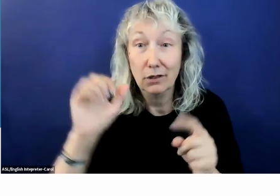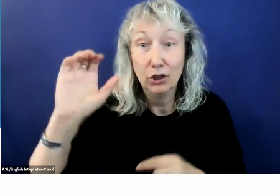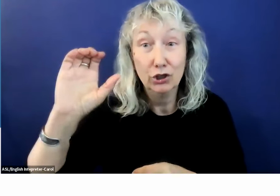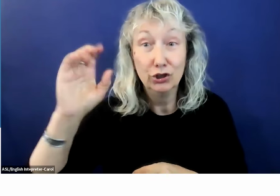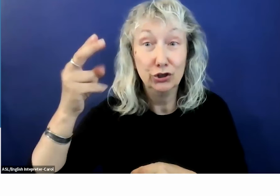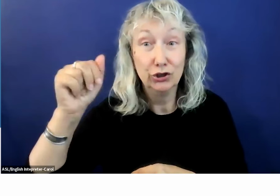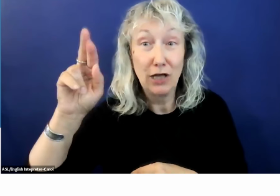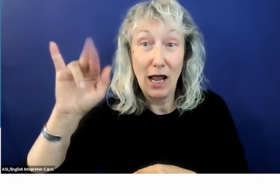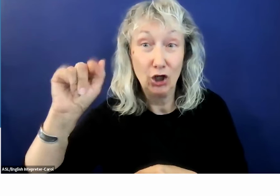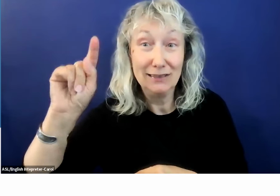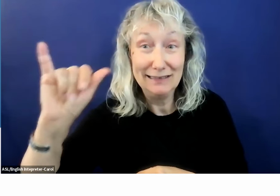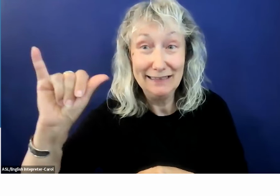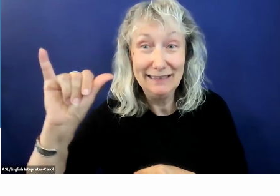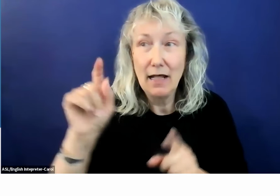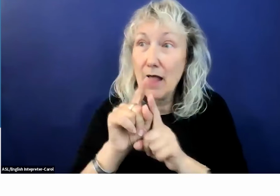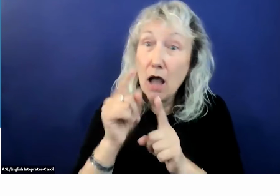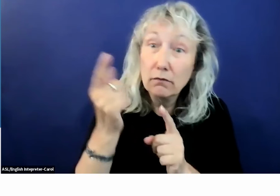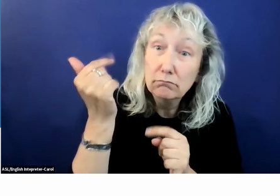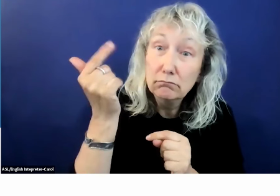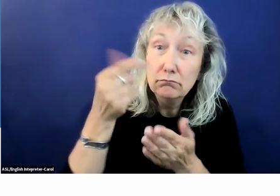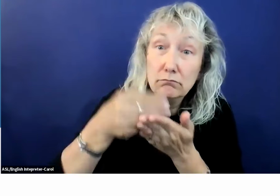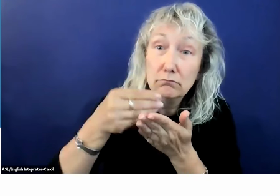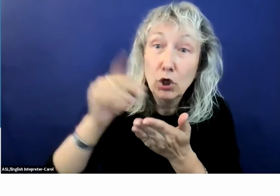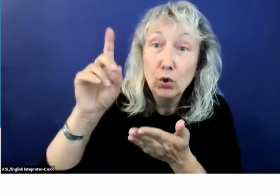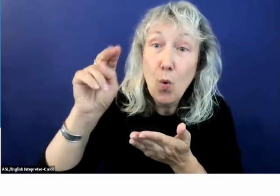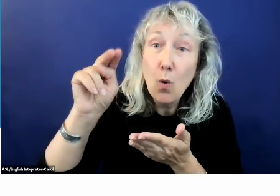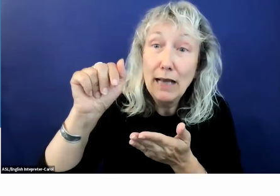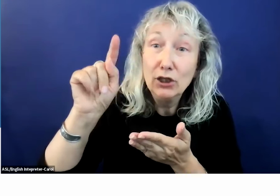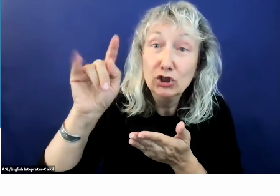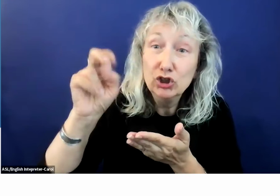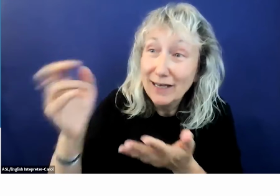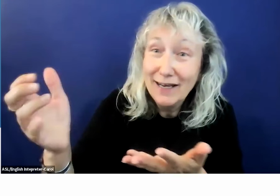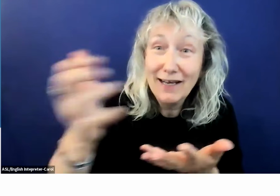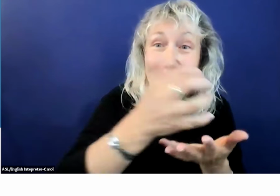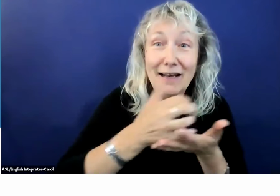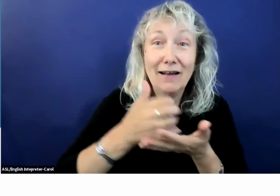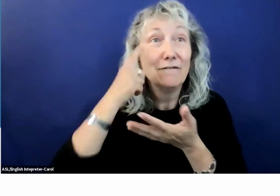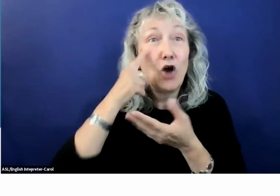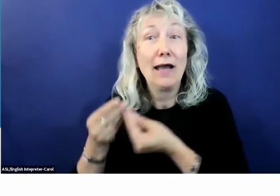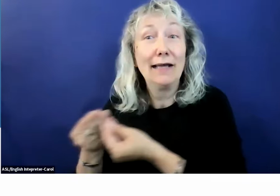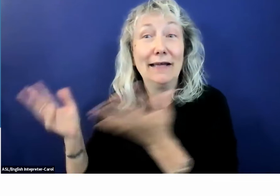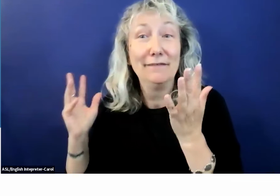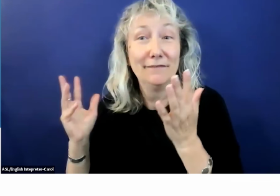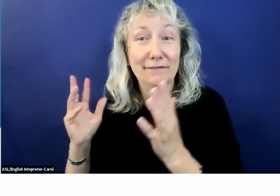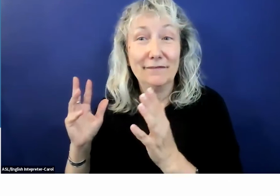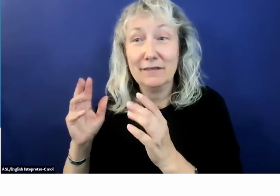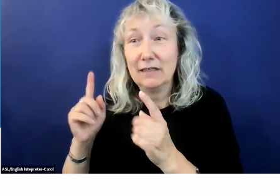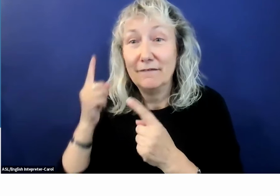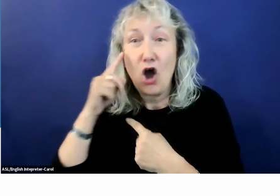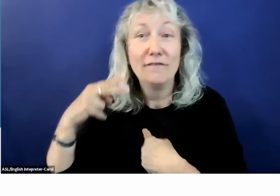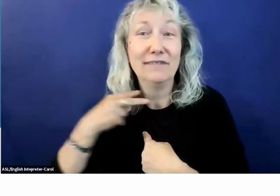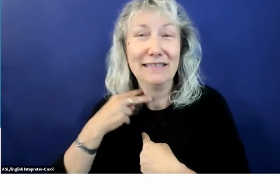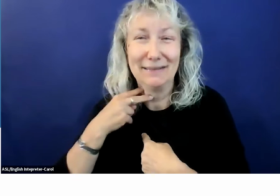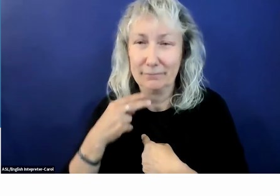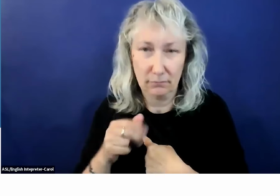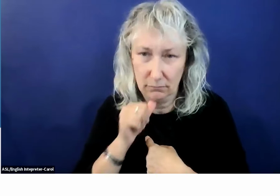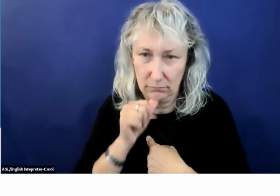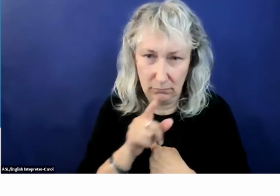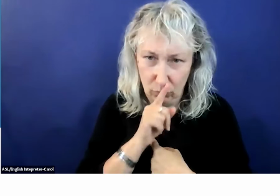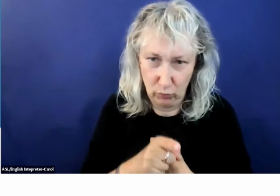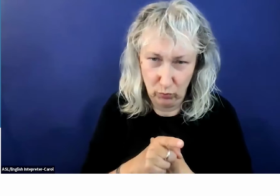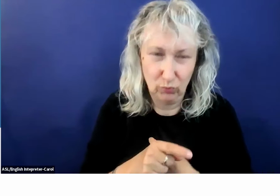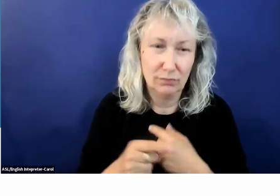scammers seeking donations on behalf of victims. That might include fake GoFundMe pages.